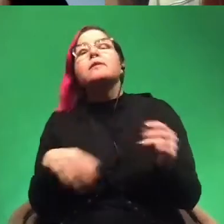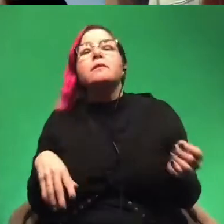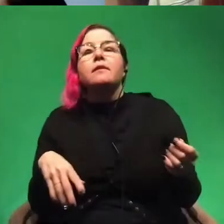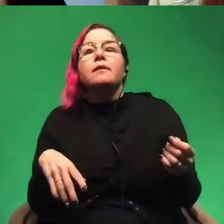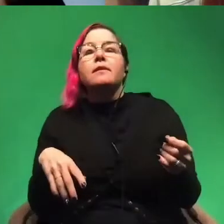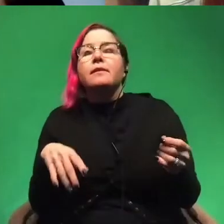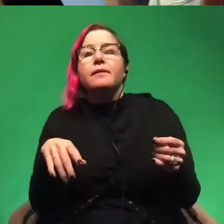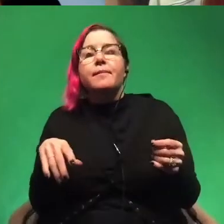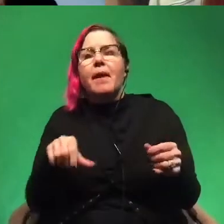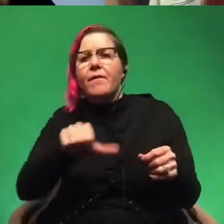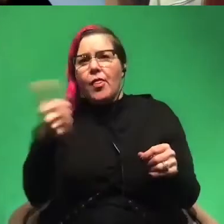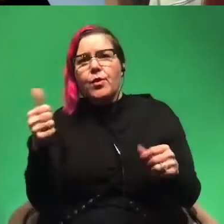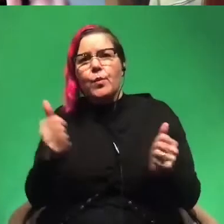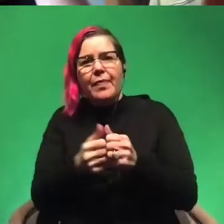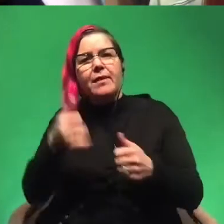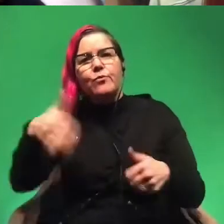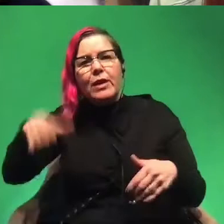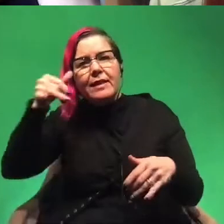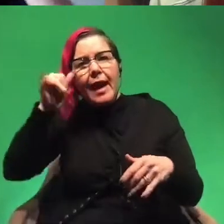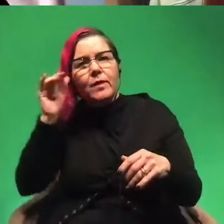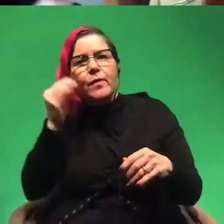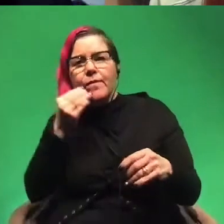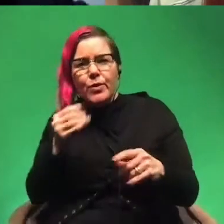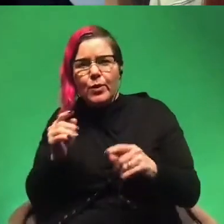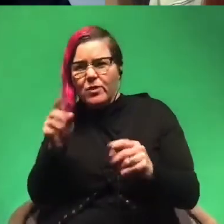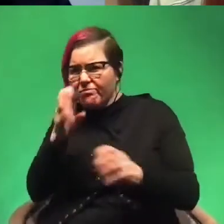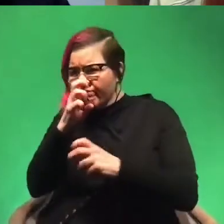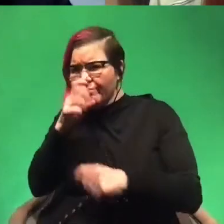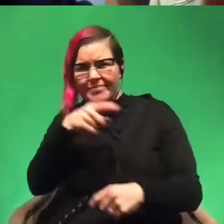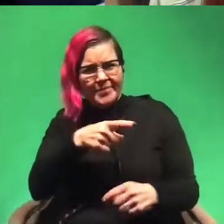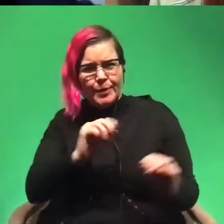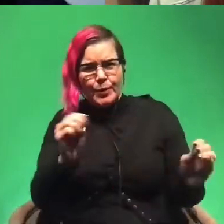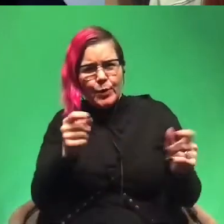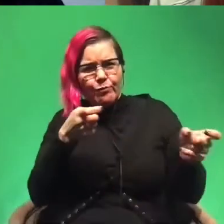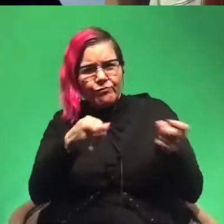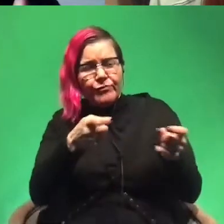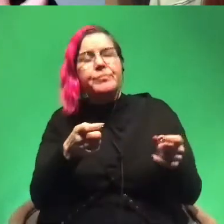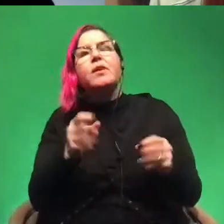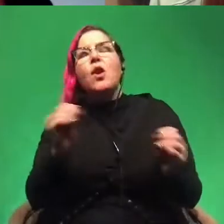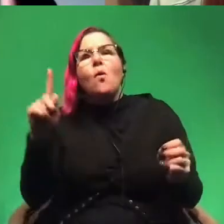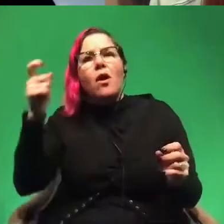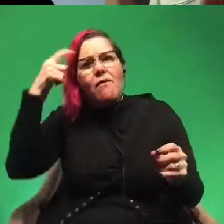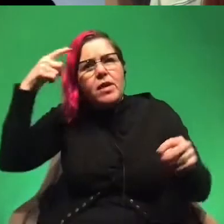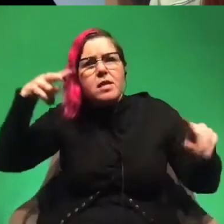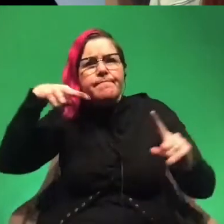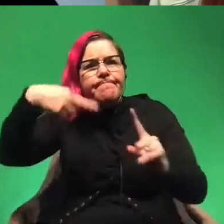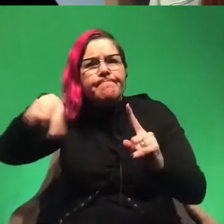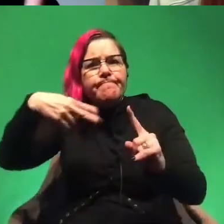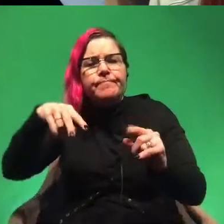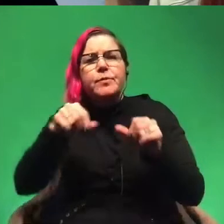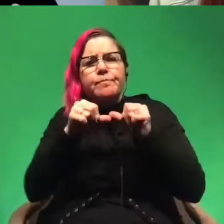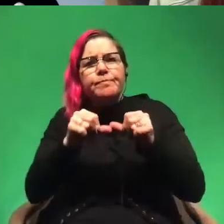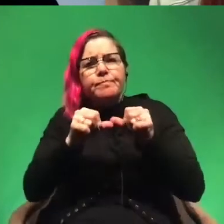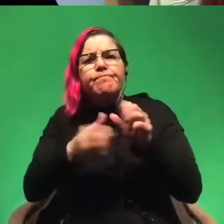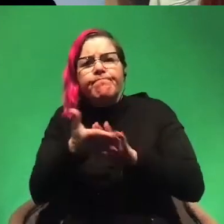see in the livestock industry. And so the problem with that specifically, because there's no governing body to regularly maintain